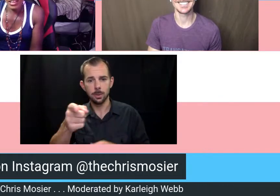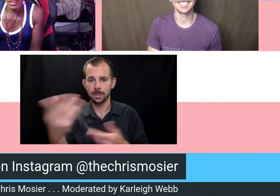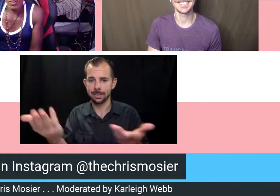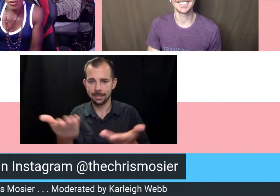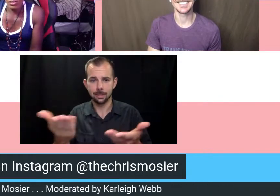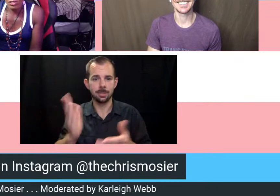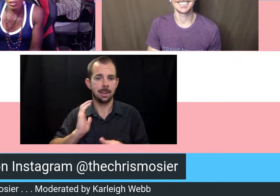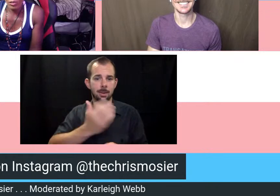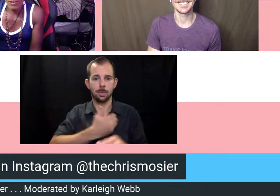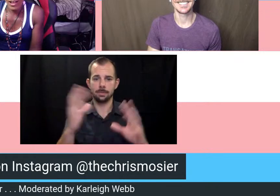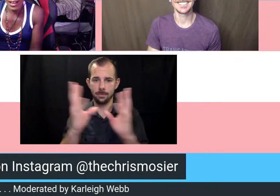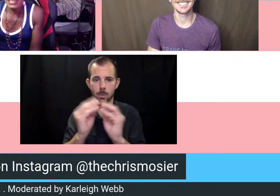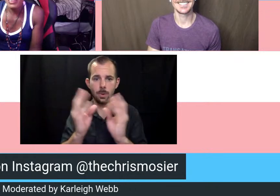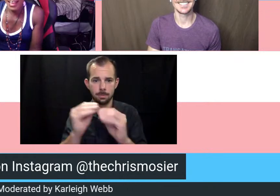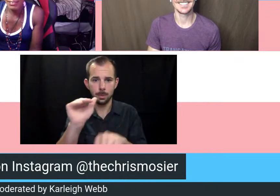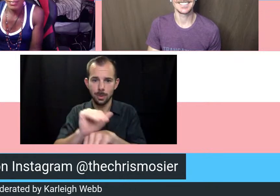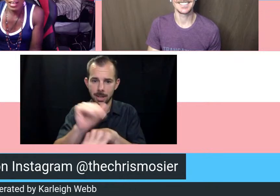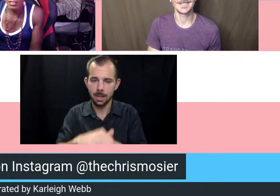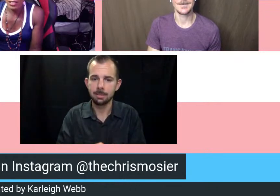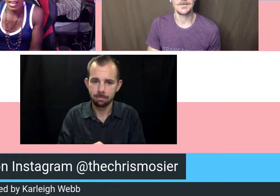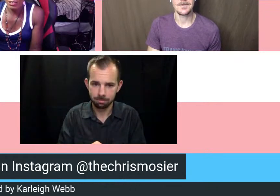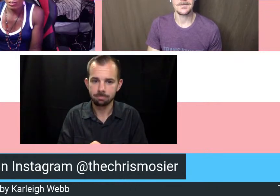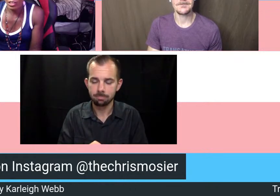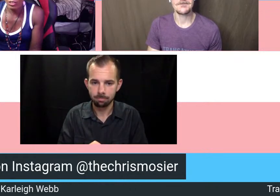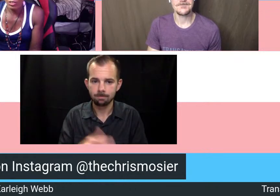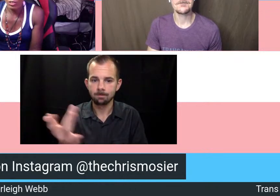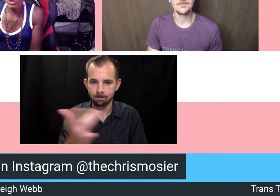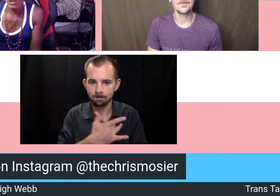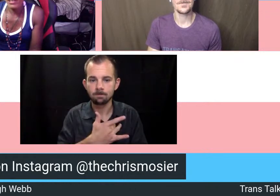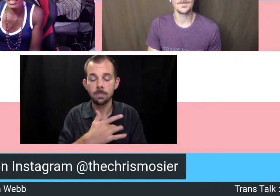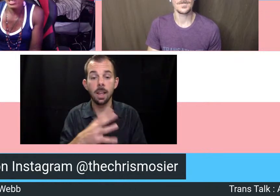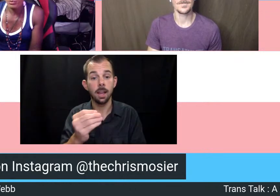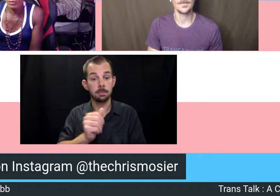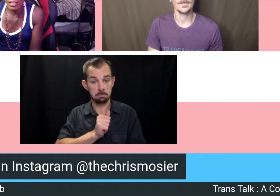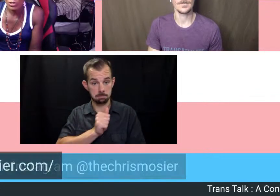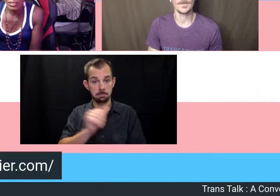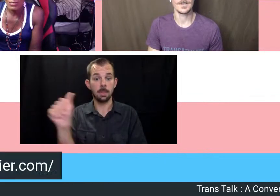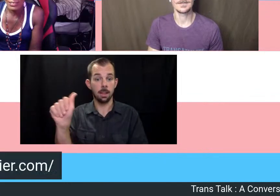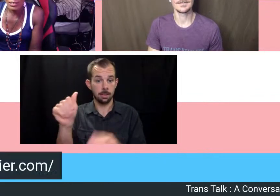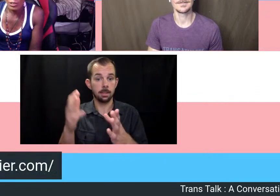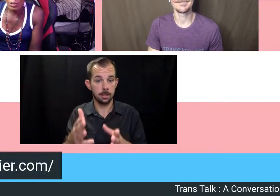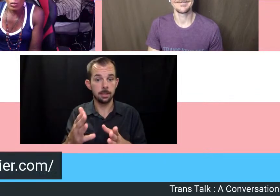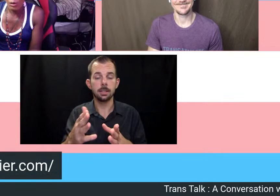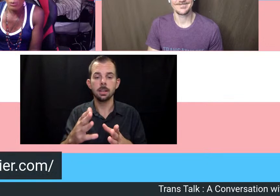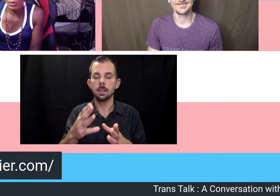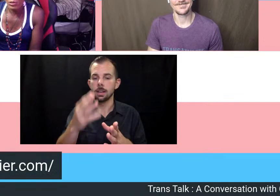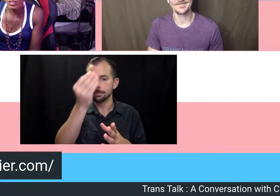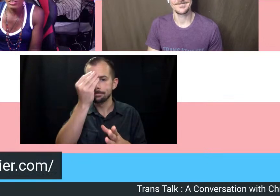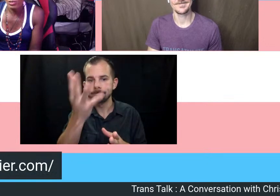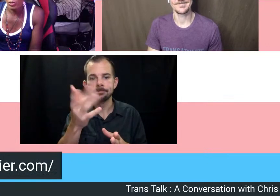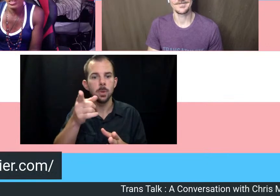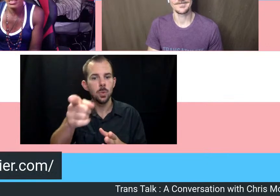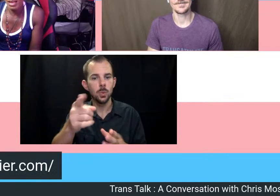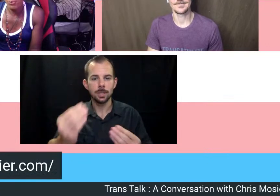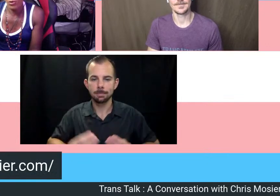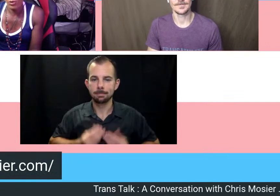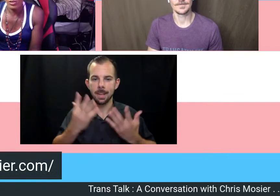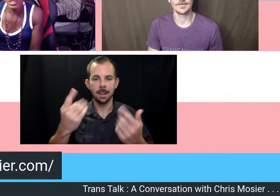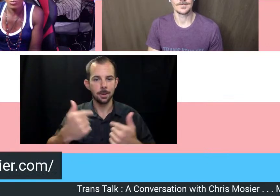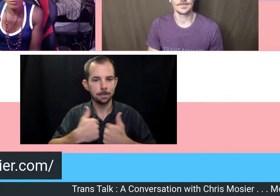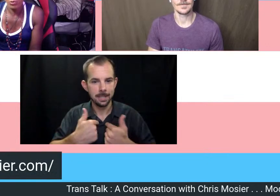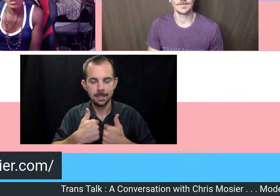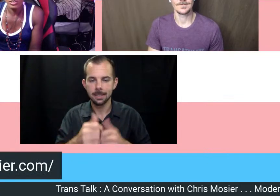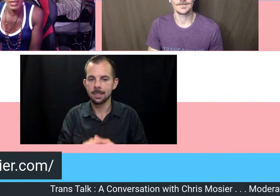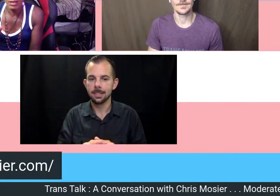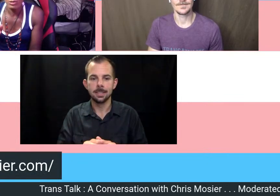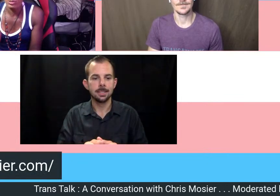can say also, as an athlete, you are an inspiration. You are a person. Your example